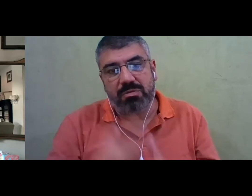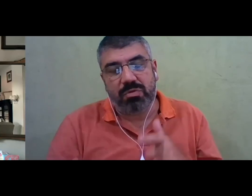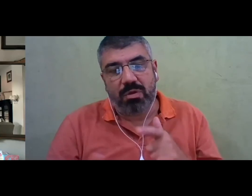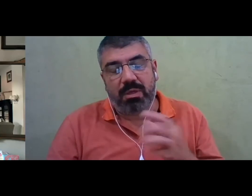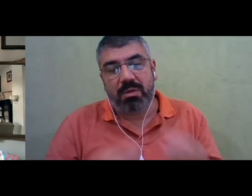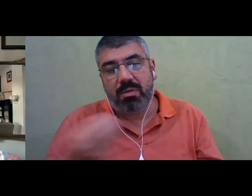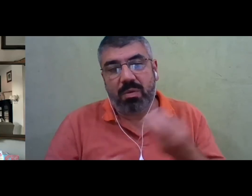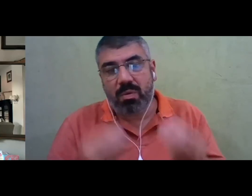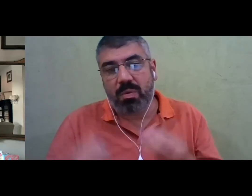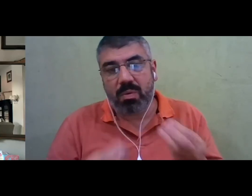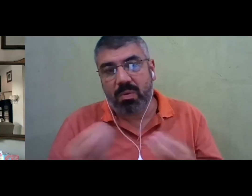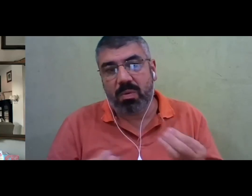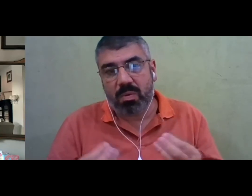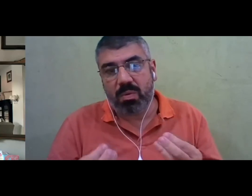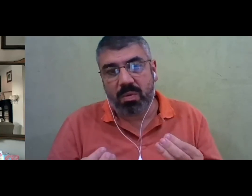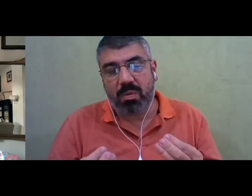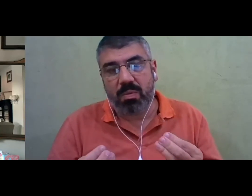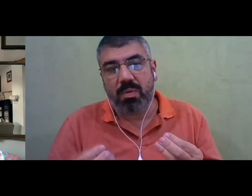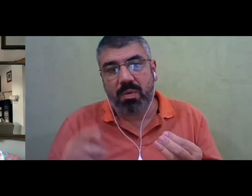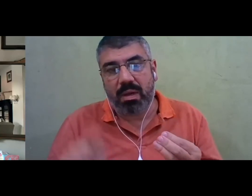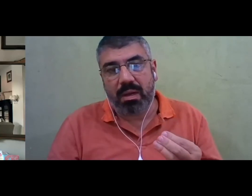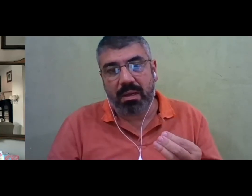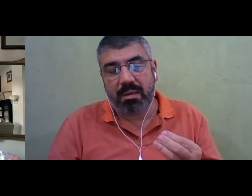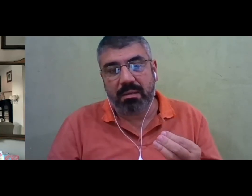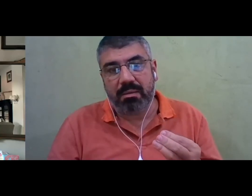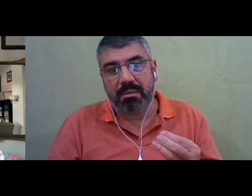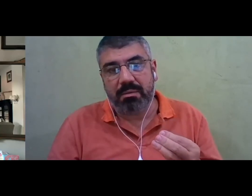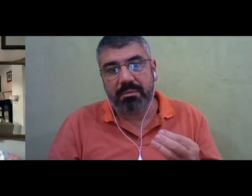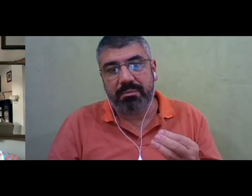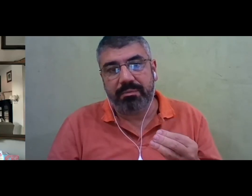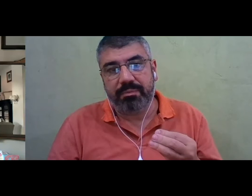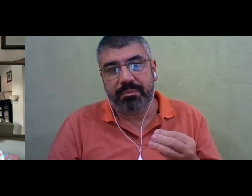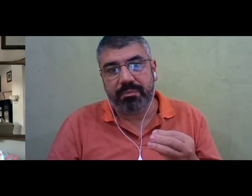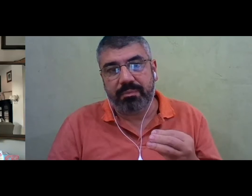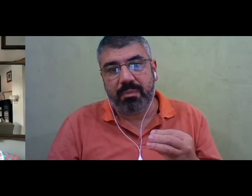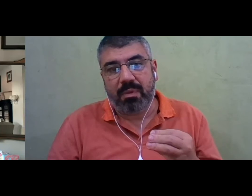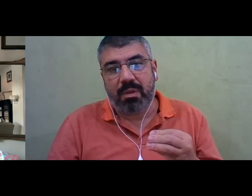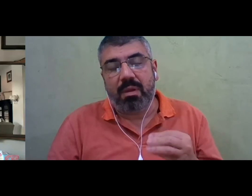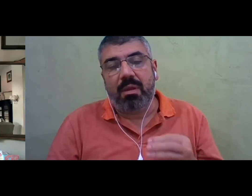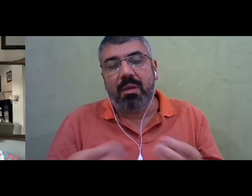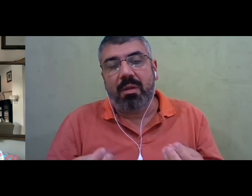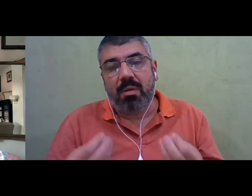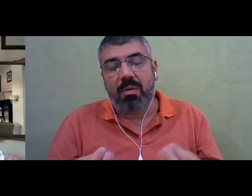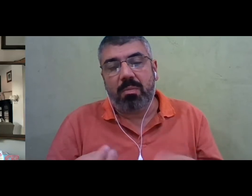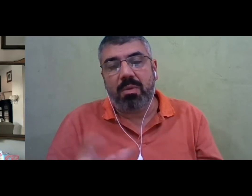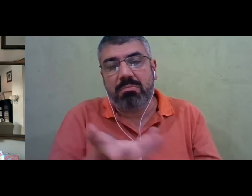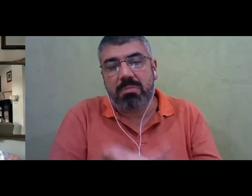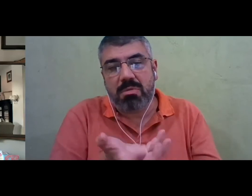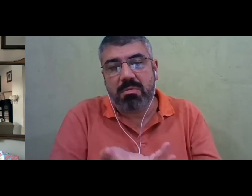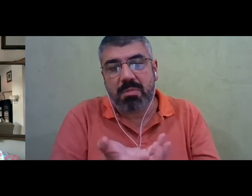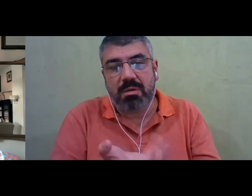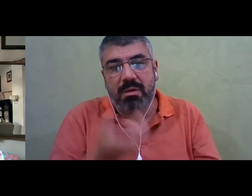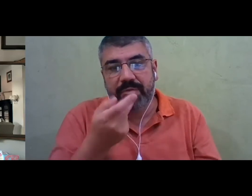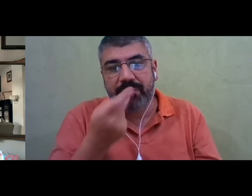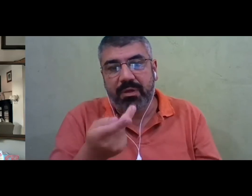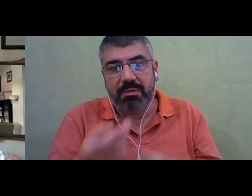world. It was like a great big prison where we're all being watched by everyone else and disciplined by everybody else. So he looked back and found the